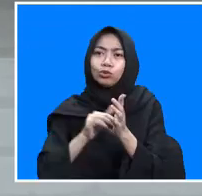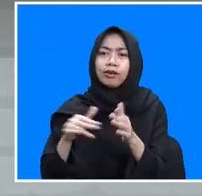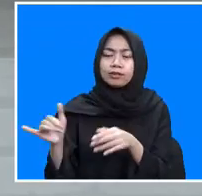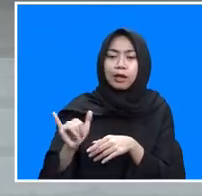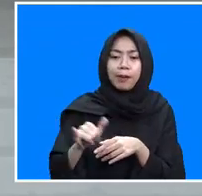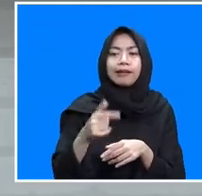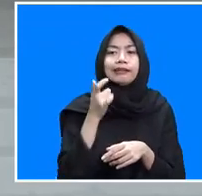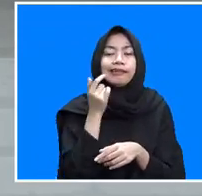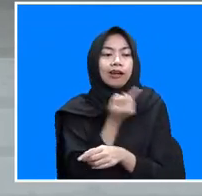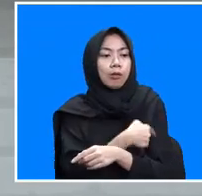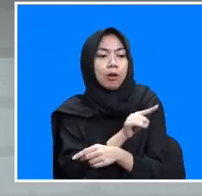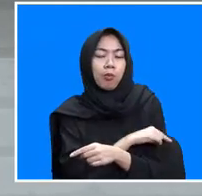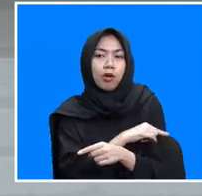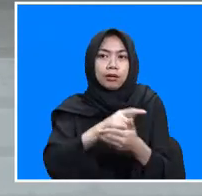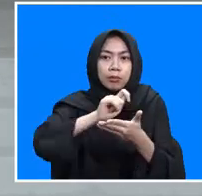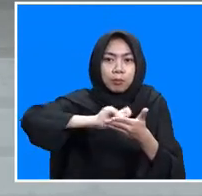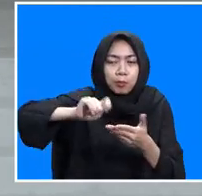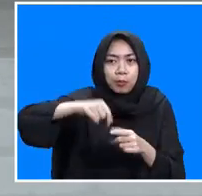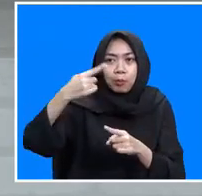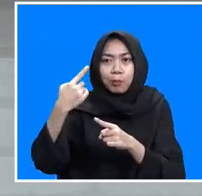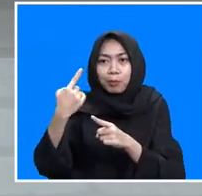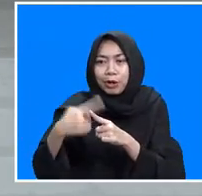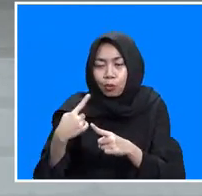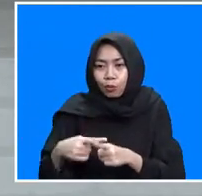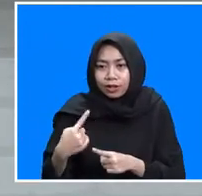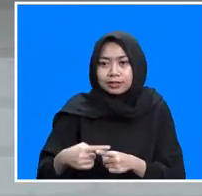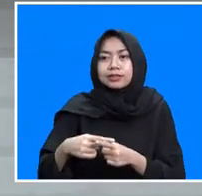to protect that for our future